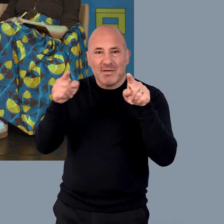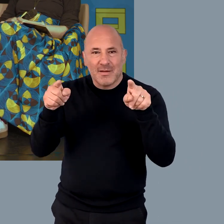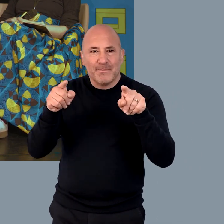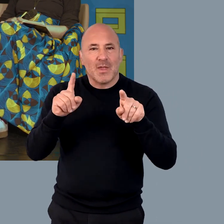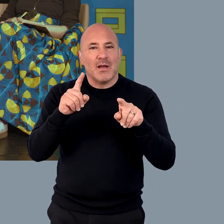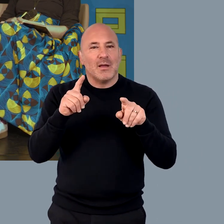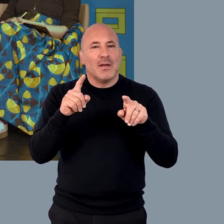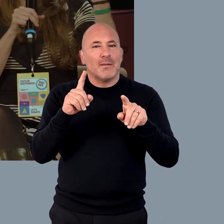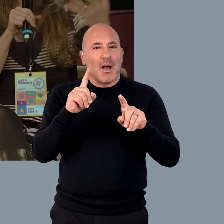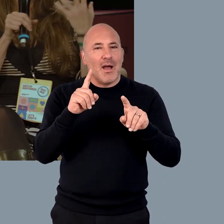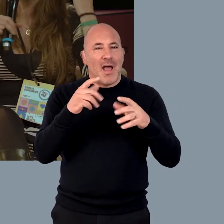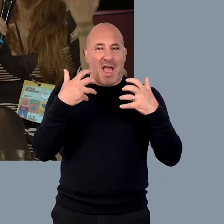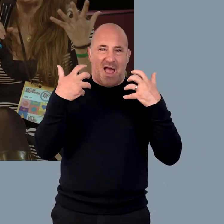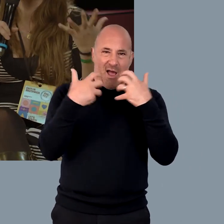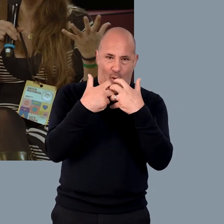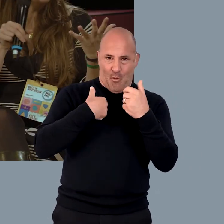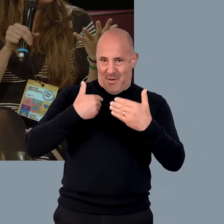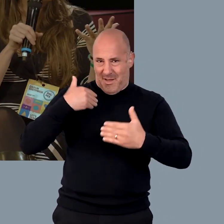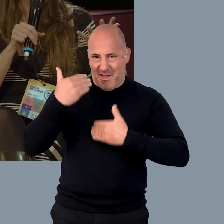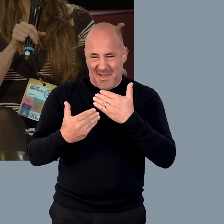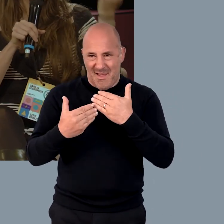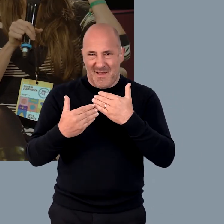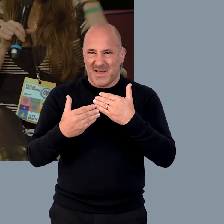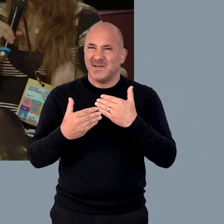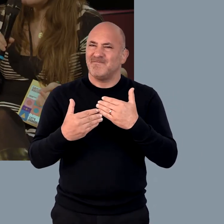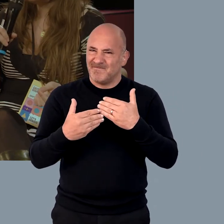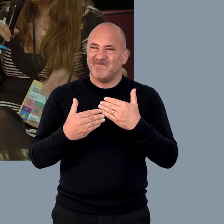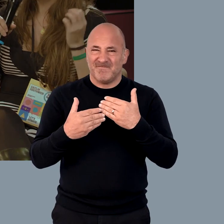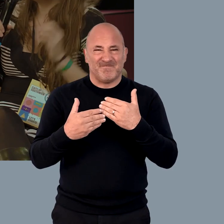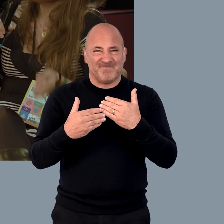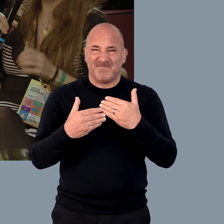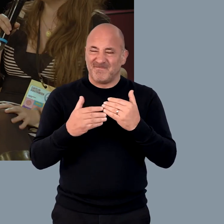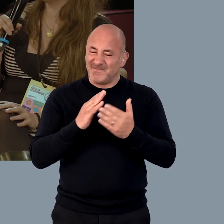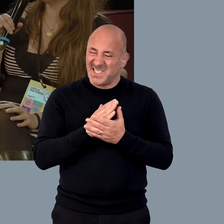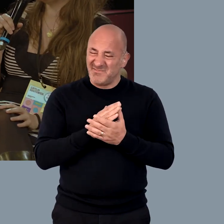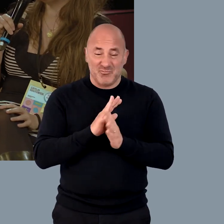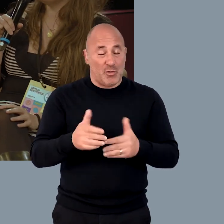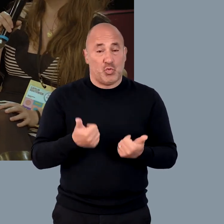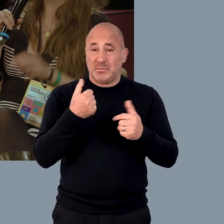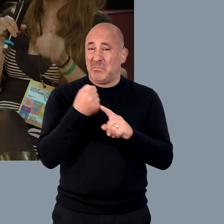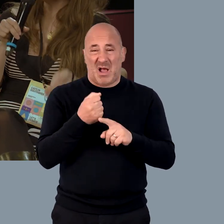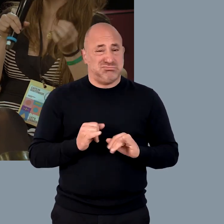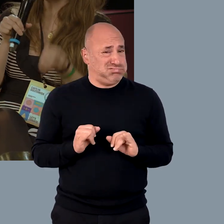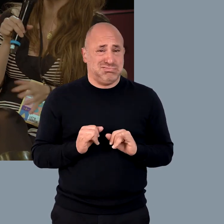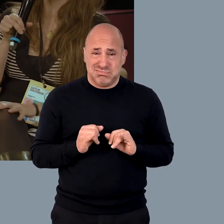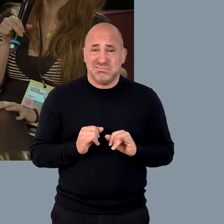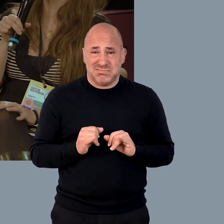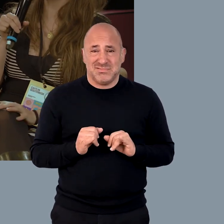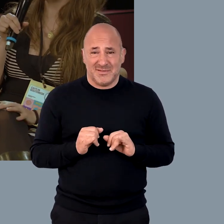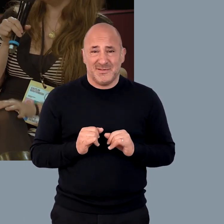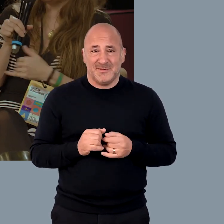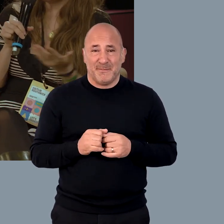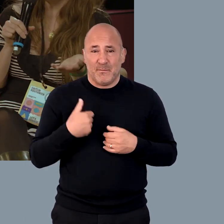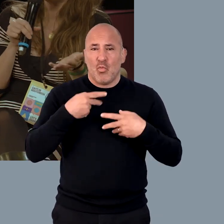profound, emotional, wow moment. But the way that I was doing it was really